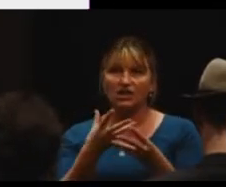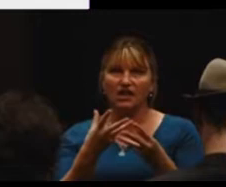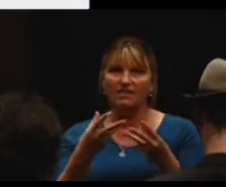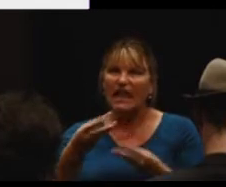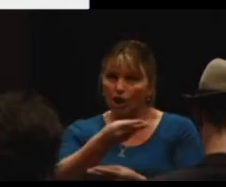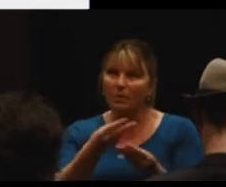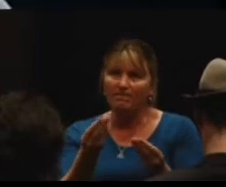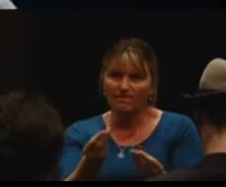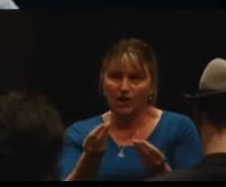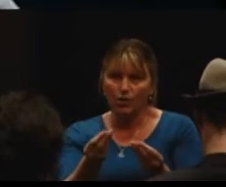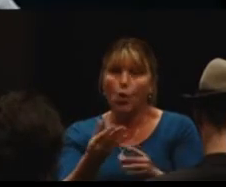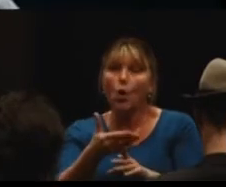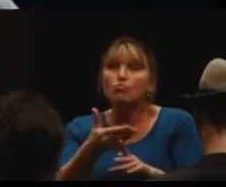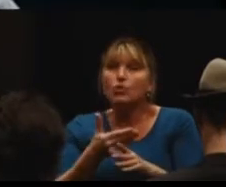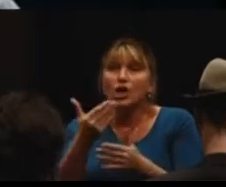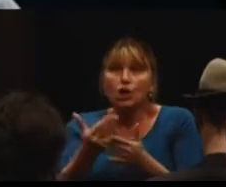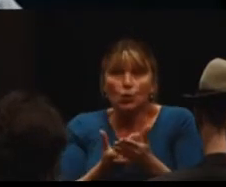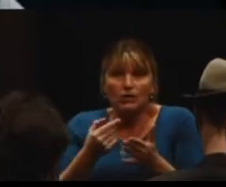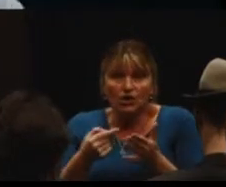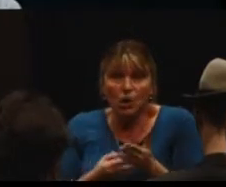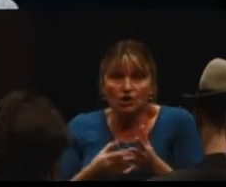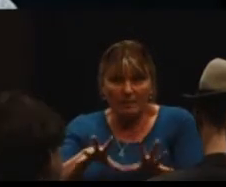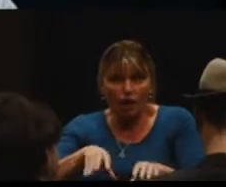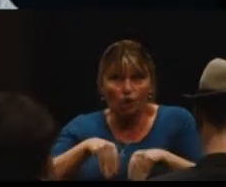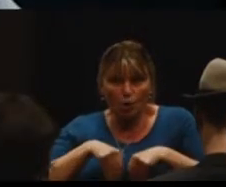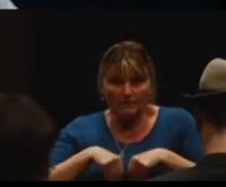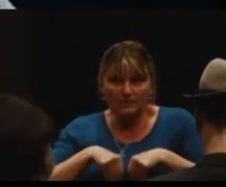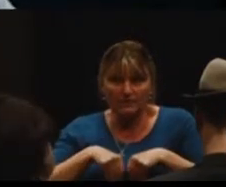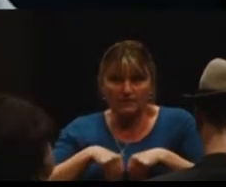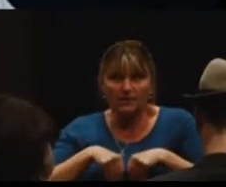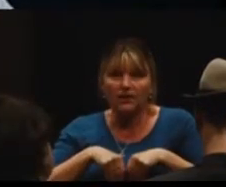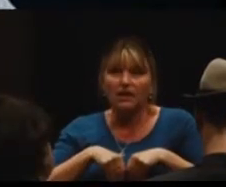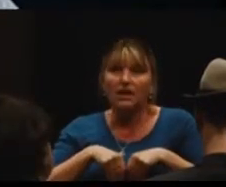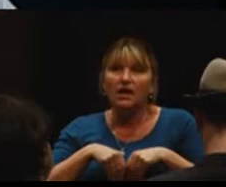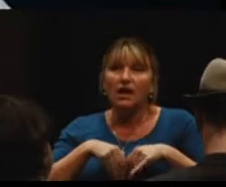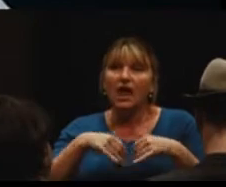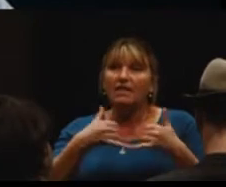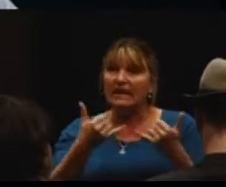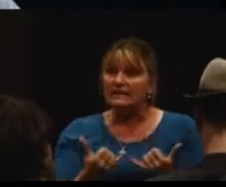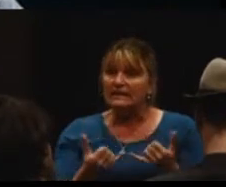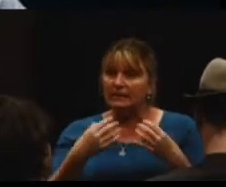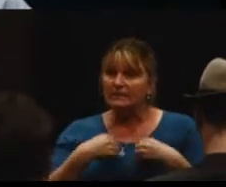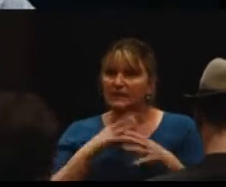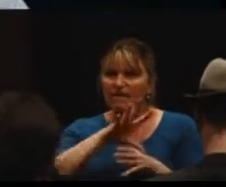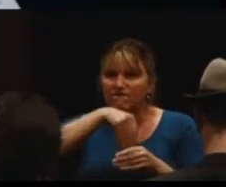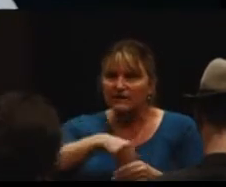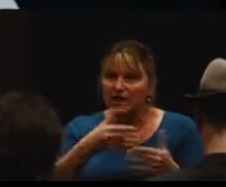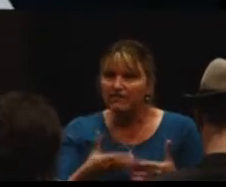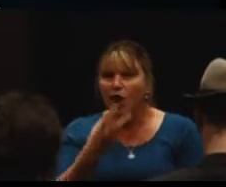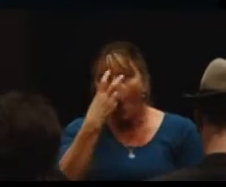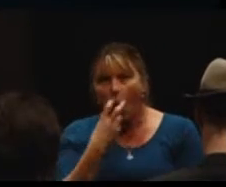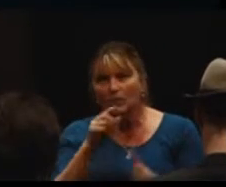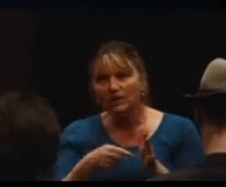the new technology coming on board, the existing businesses have invested a lot in the old technology. Along comes